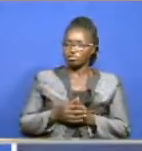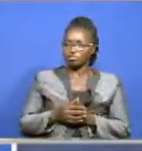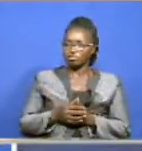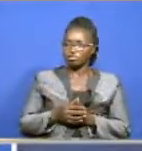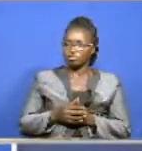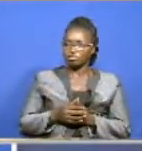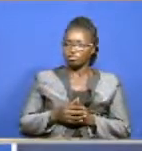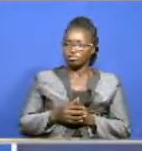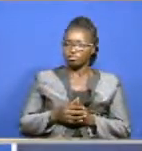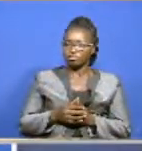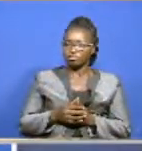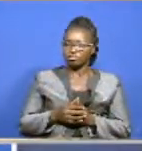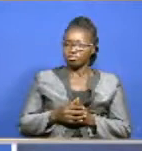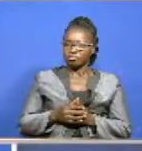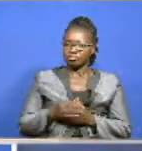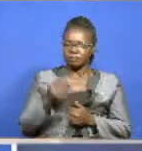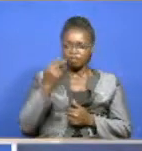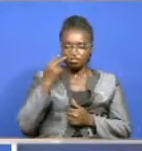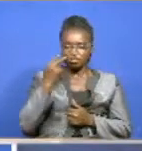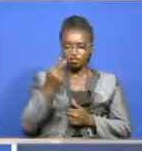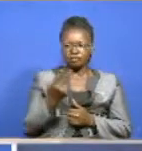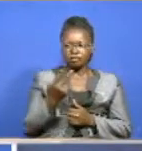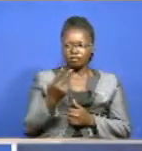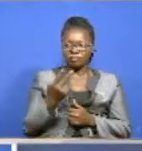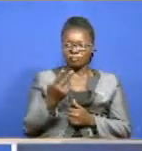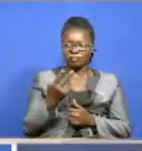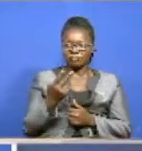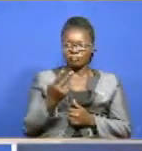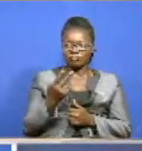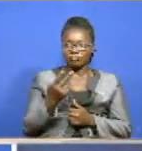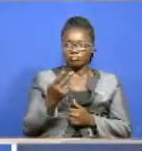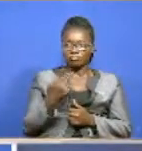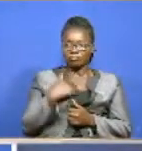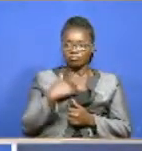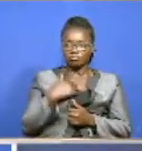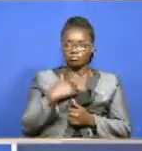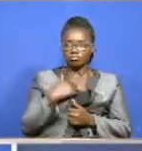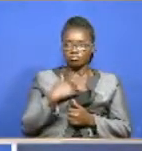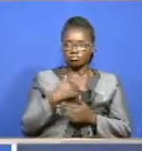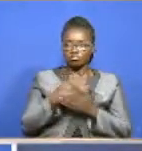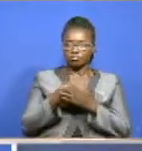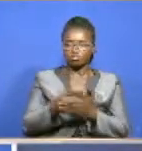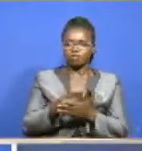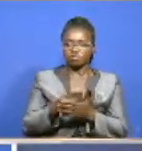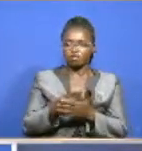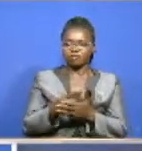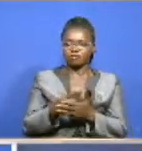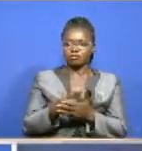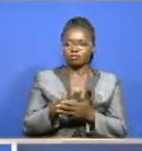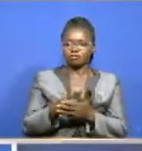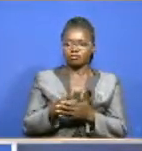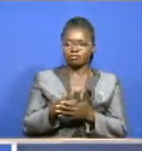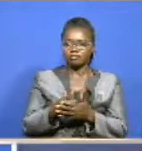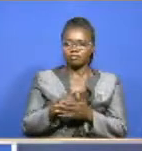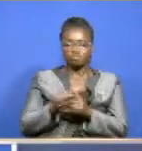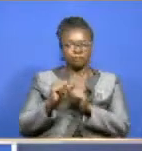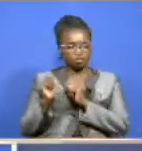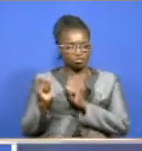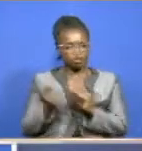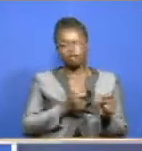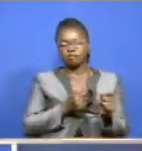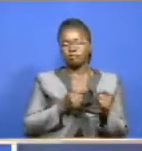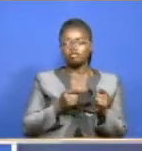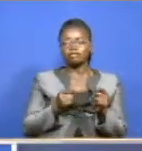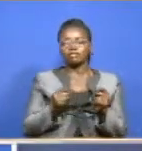I've really been looking forward to actually handle my pressure and then have the chance to actually swing the club with a lot